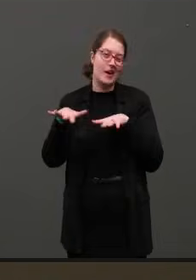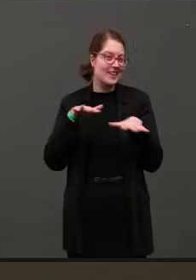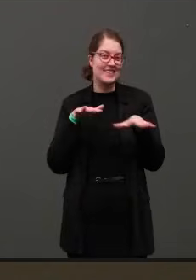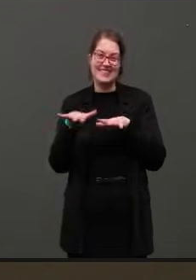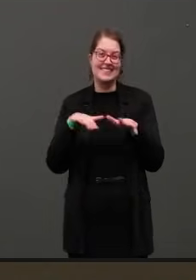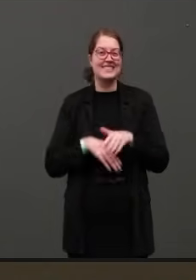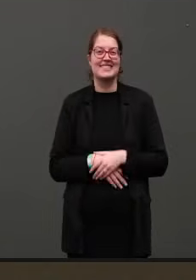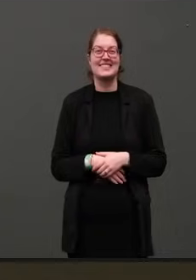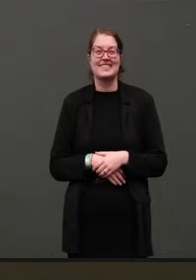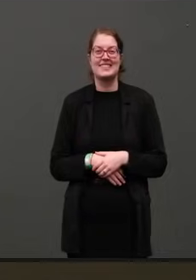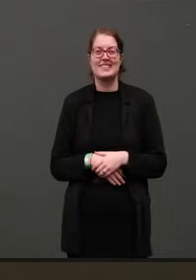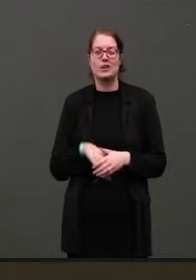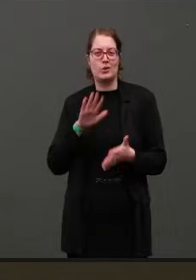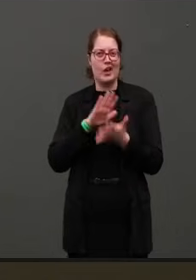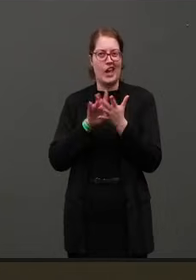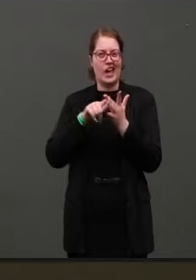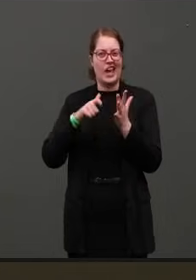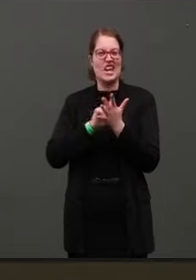Hitchhiker's reference.